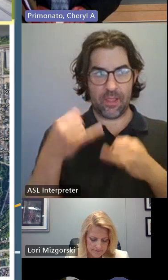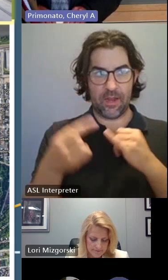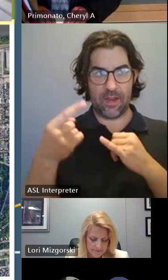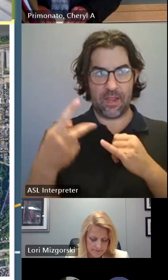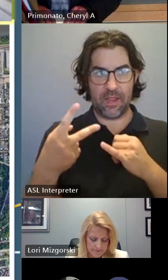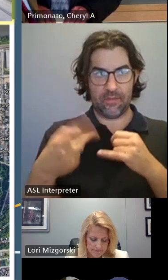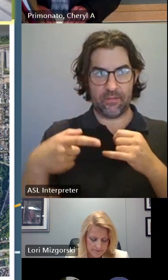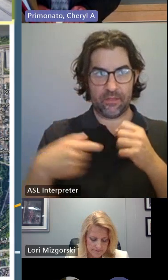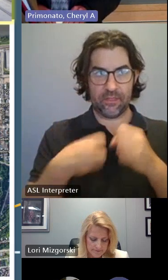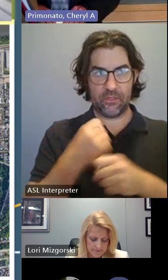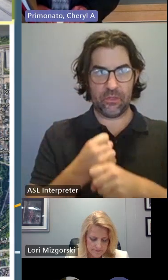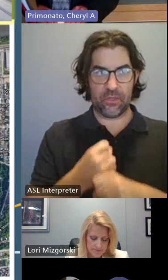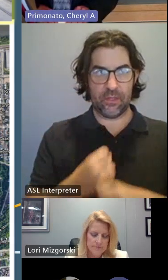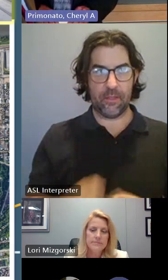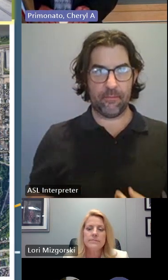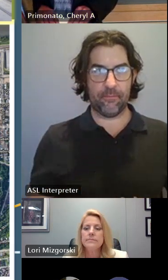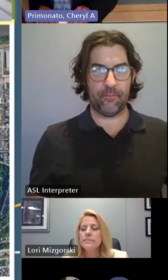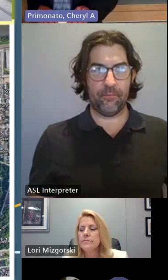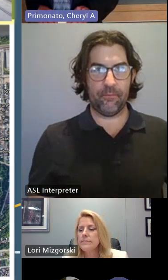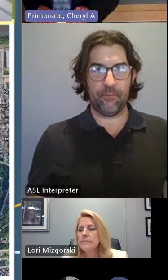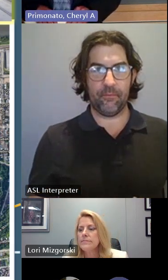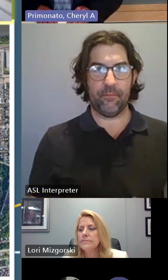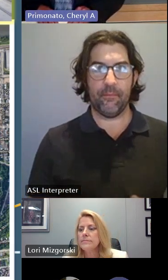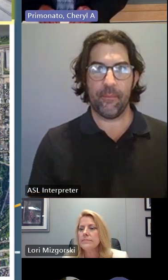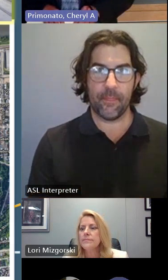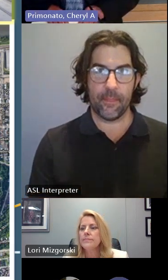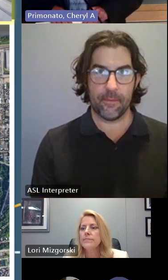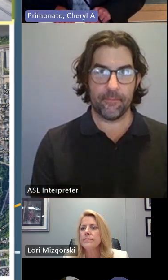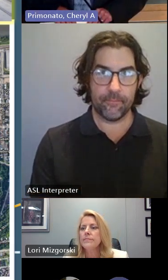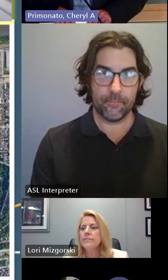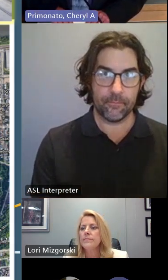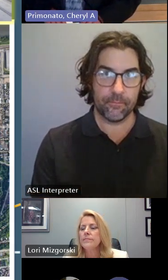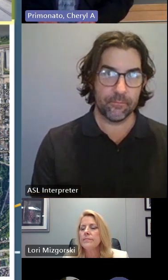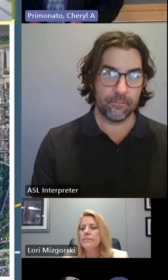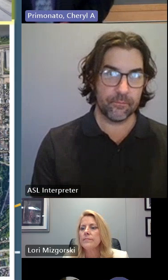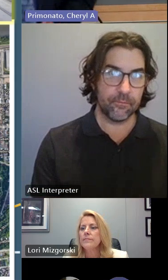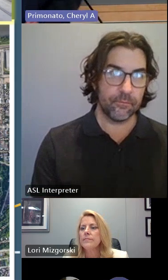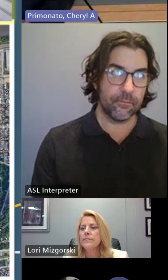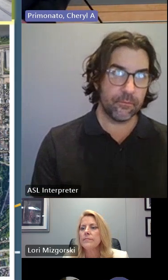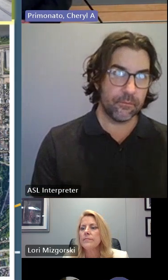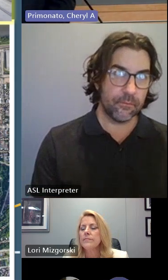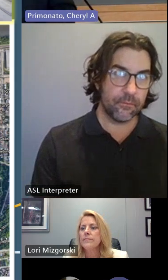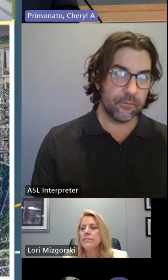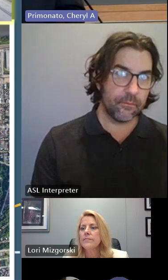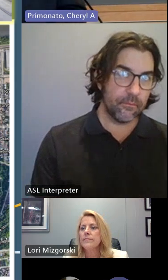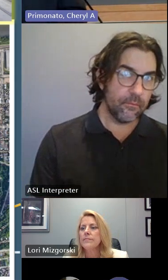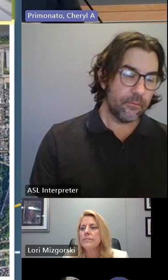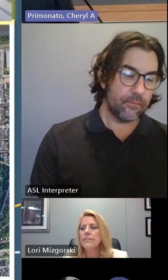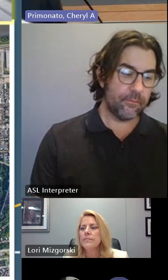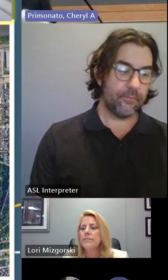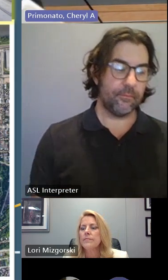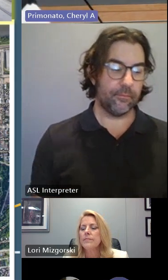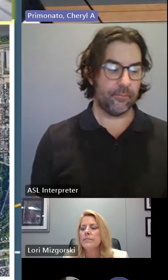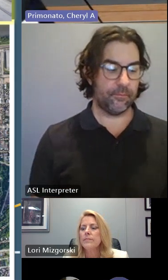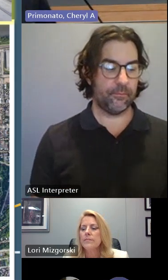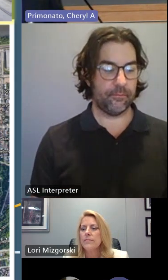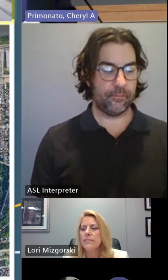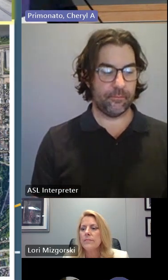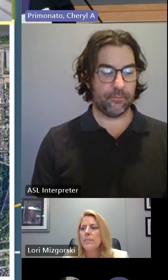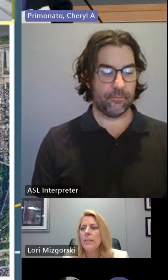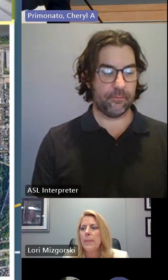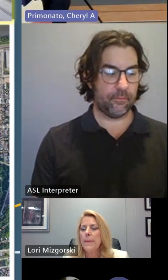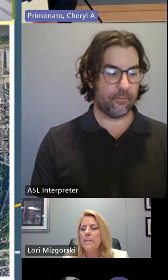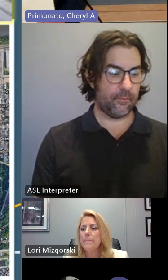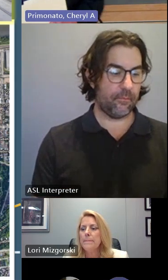though. Fantastic. Thank you. Thank you. Thanks. Actually, okay, just as